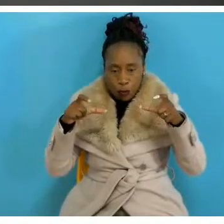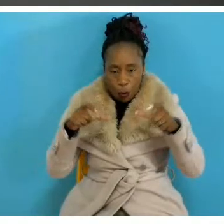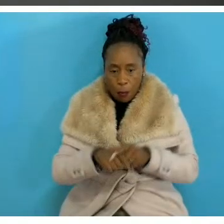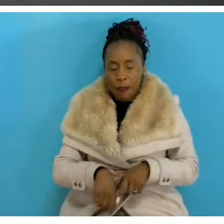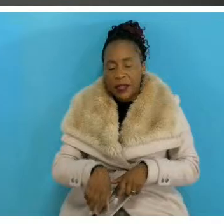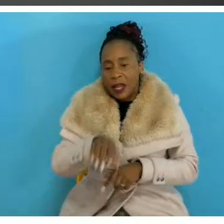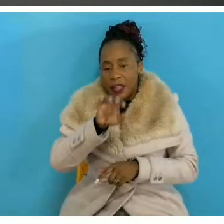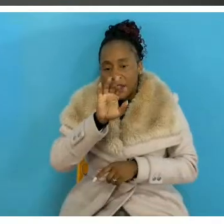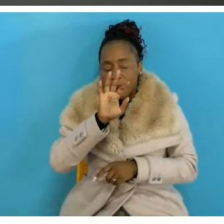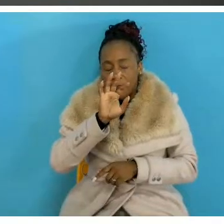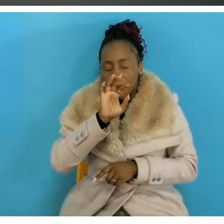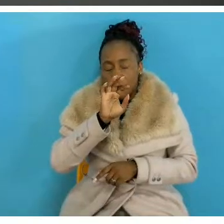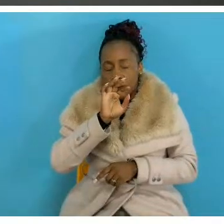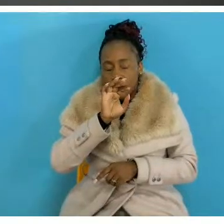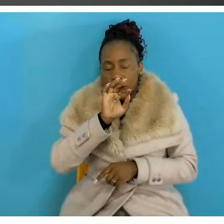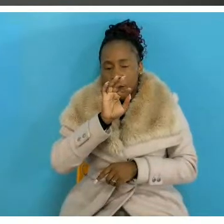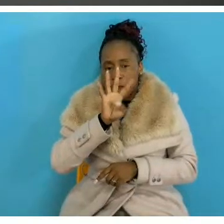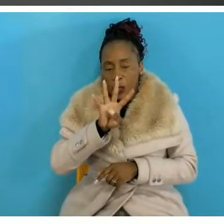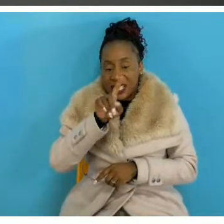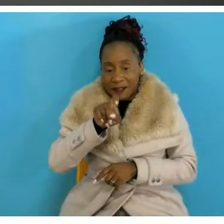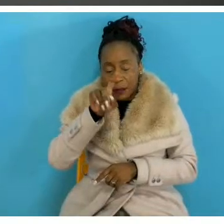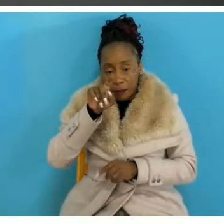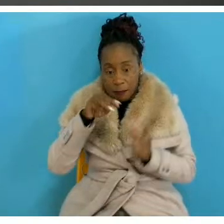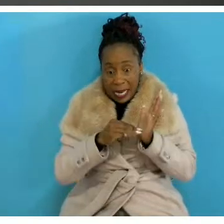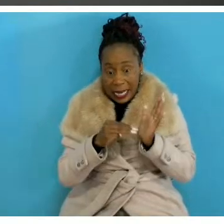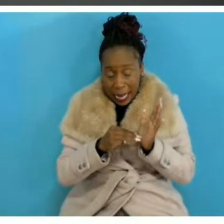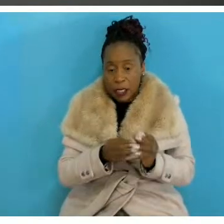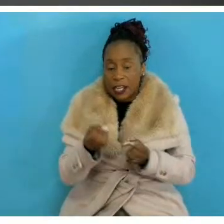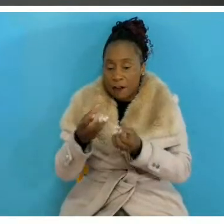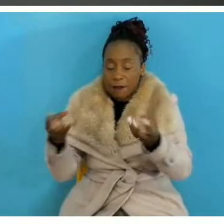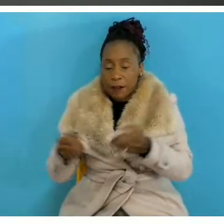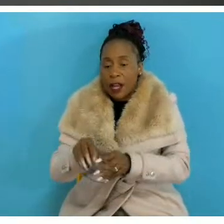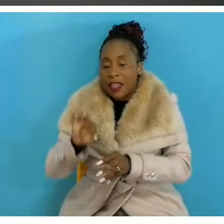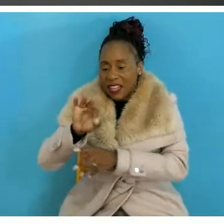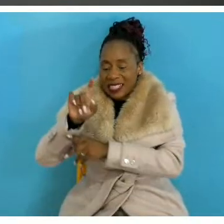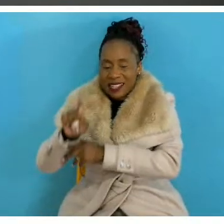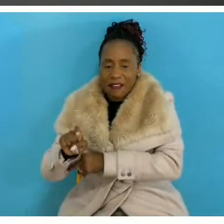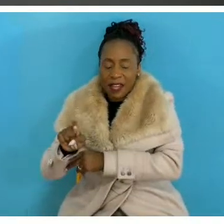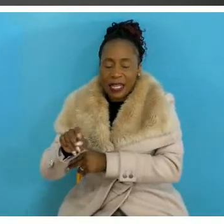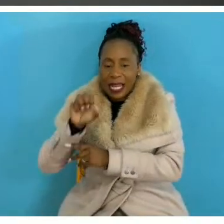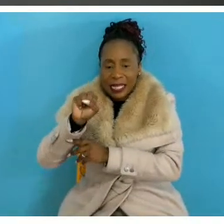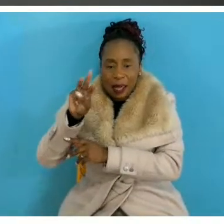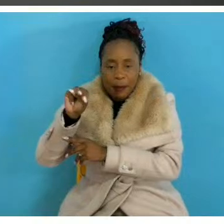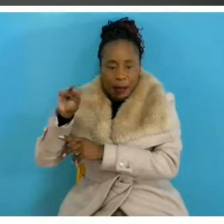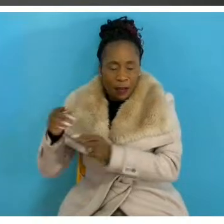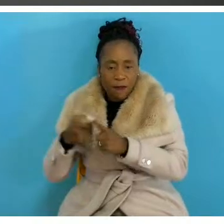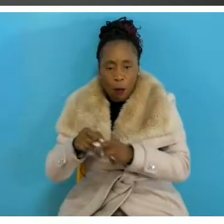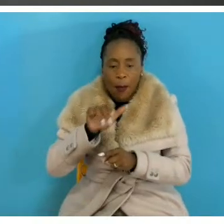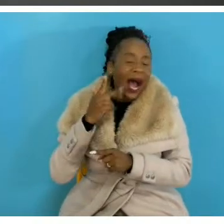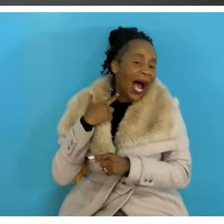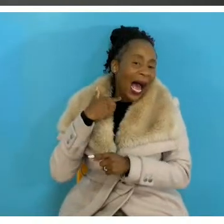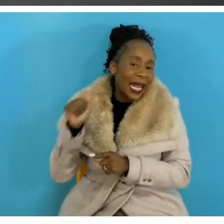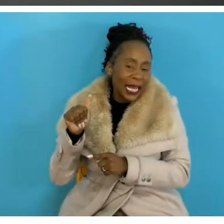to 27 SMMEs, covering all the townships from Alex, Soweto,